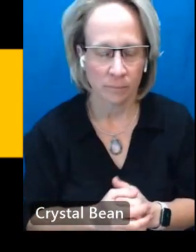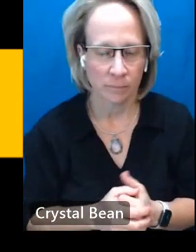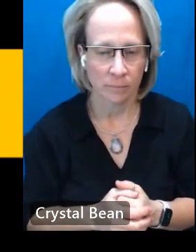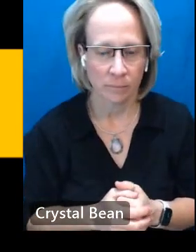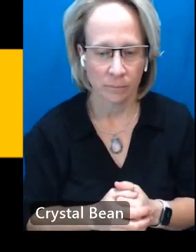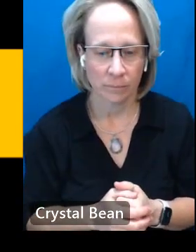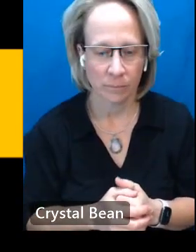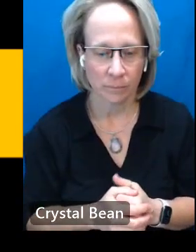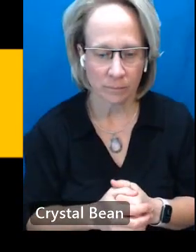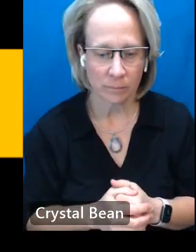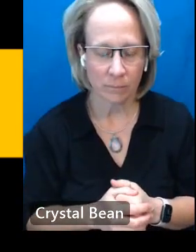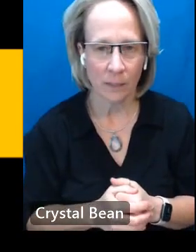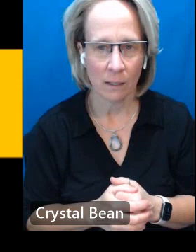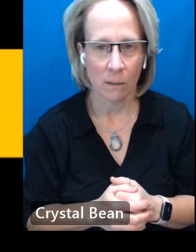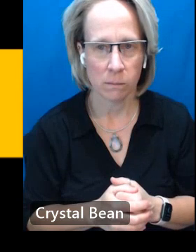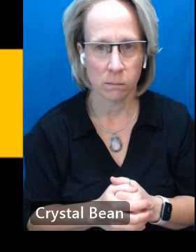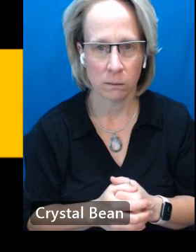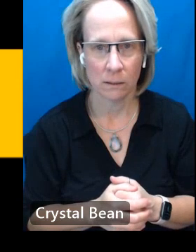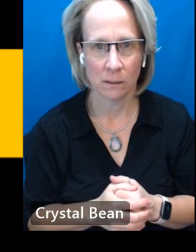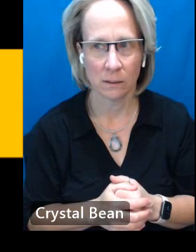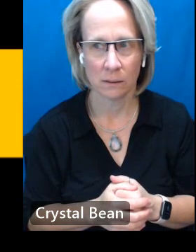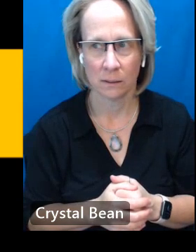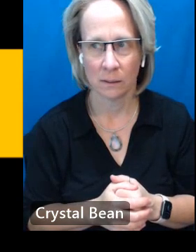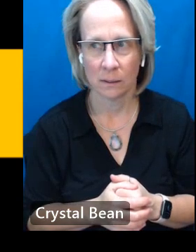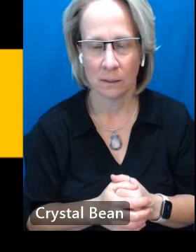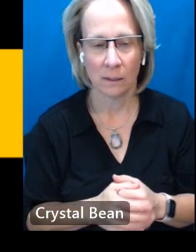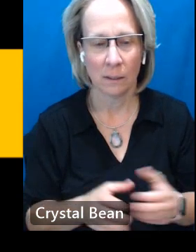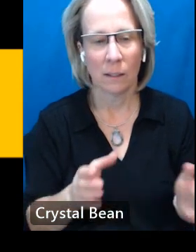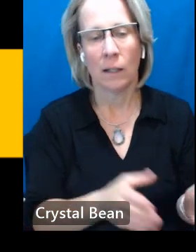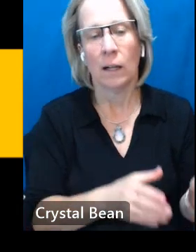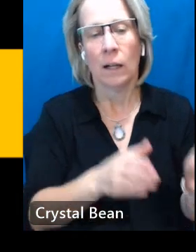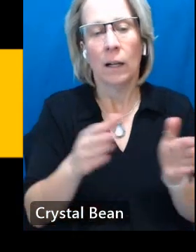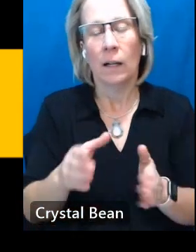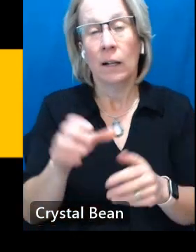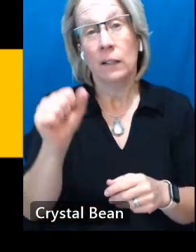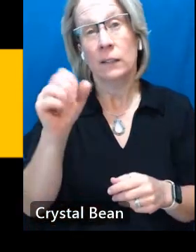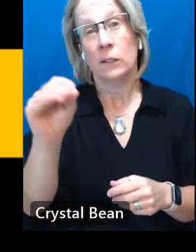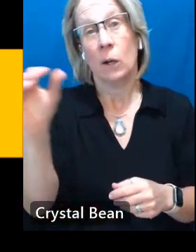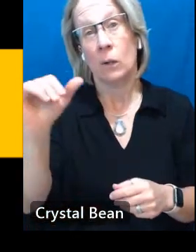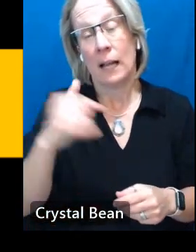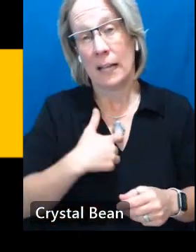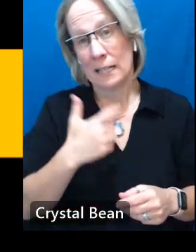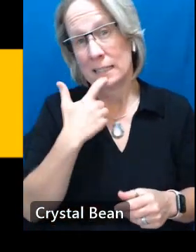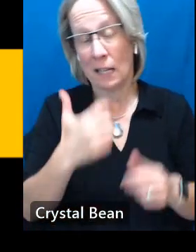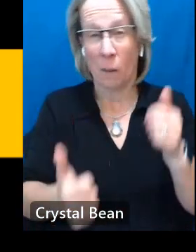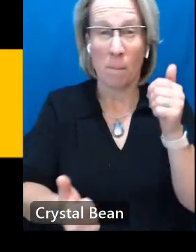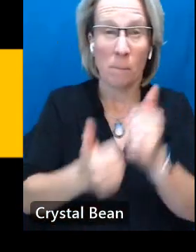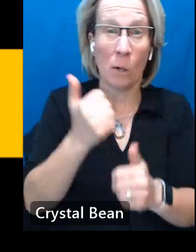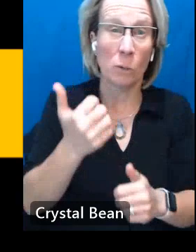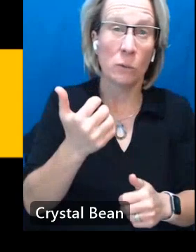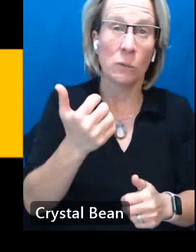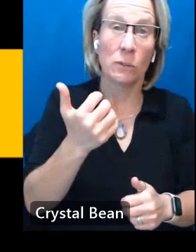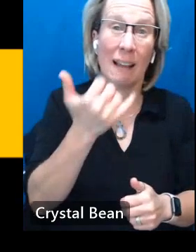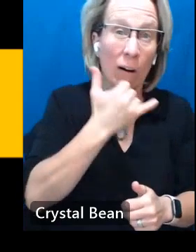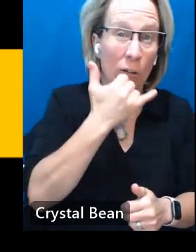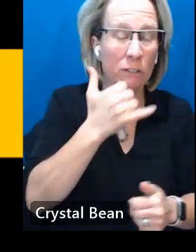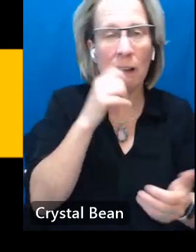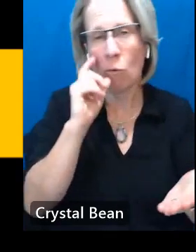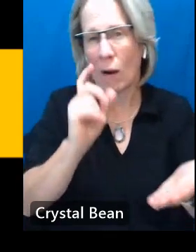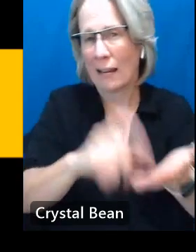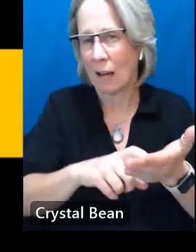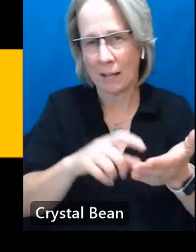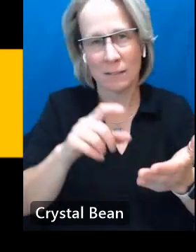So like I said, most errors Share does not really recognize until we try to post it. So